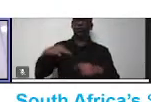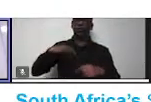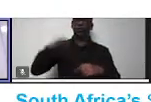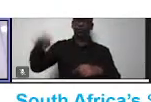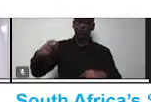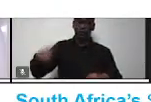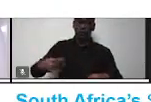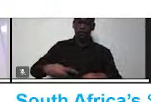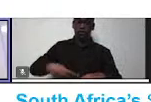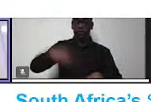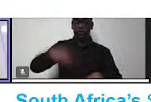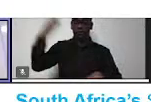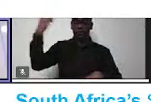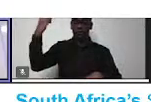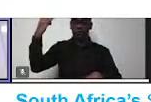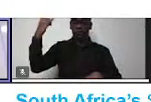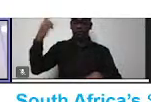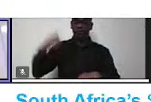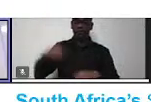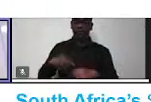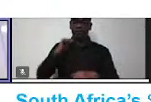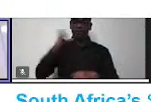the benefit, because a lot of our